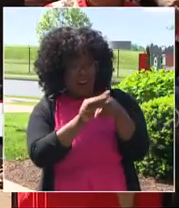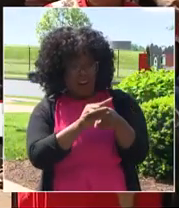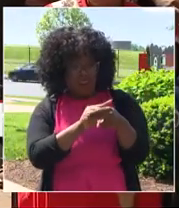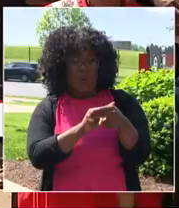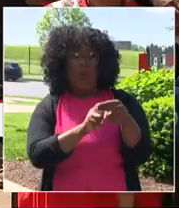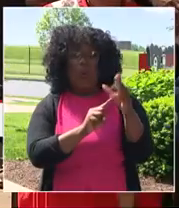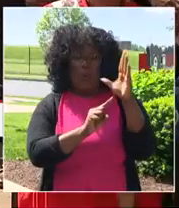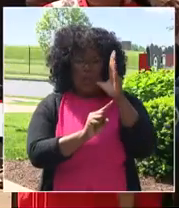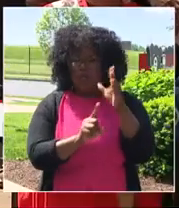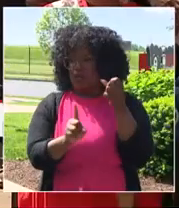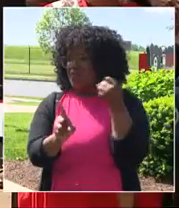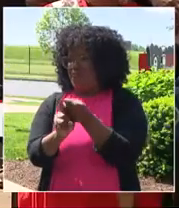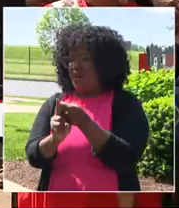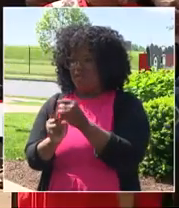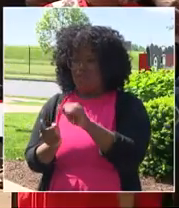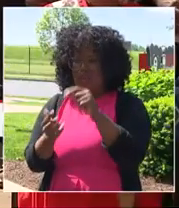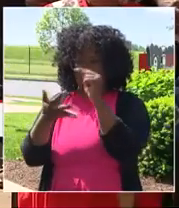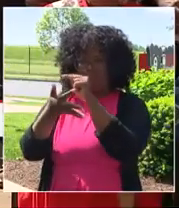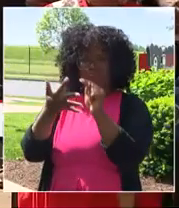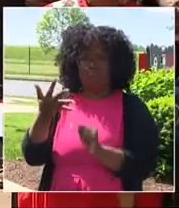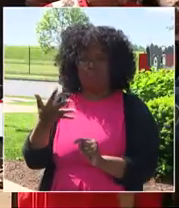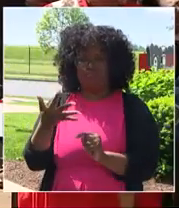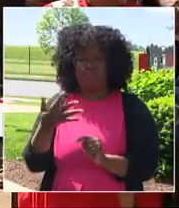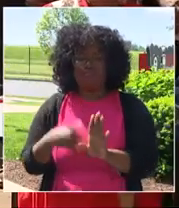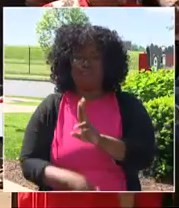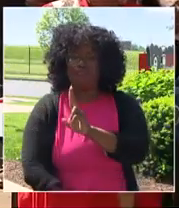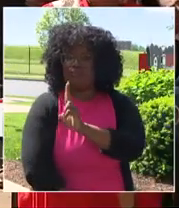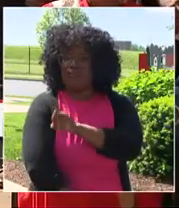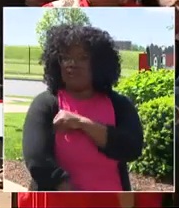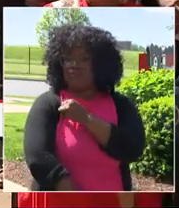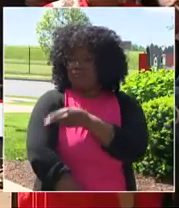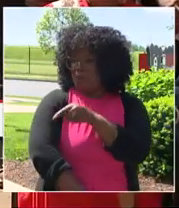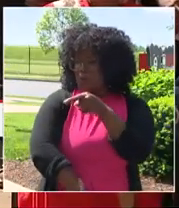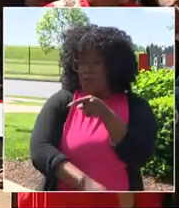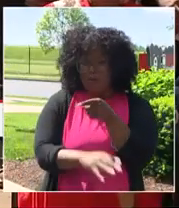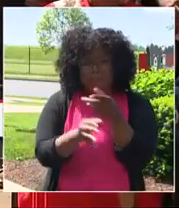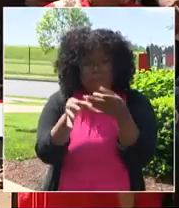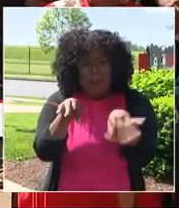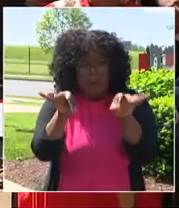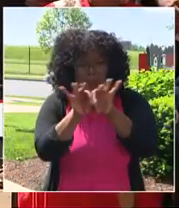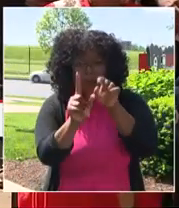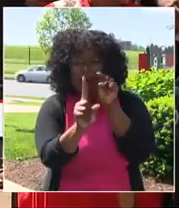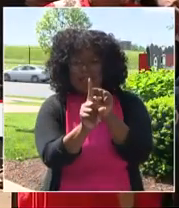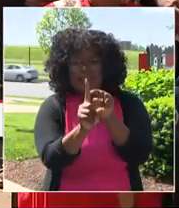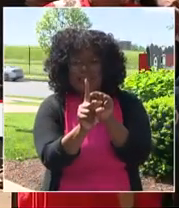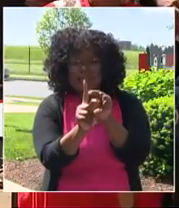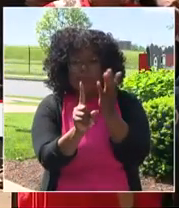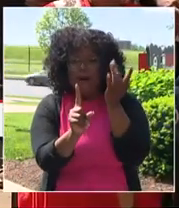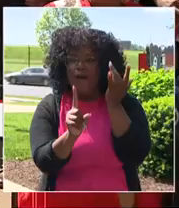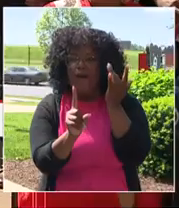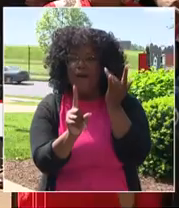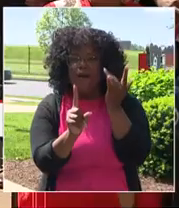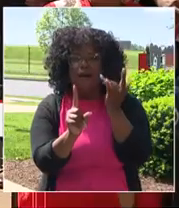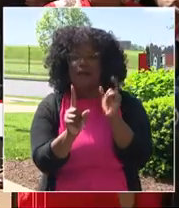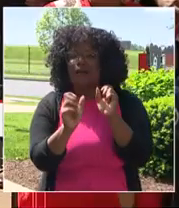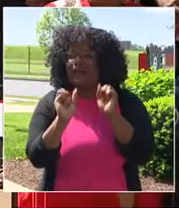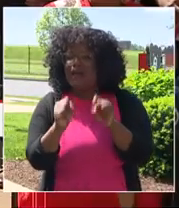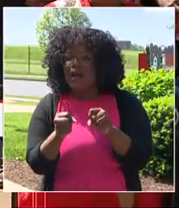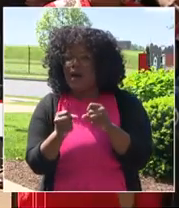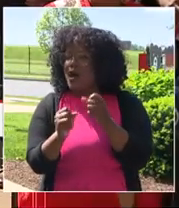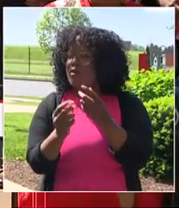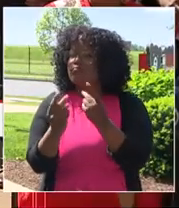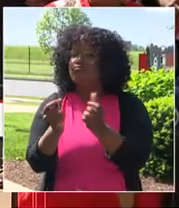trauma centers that are a key part of the city's ability to respond to terrorist attacks and other mass trauma events, including